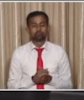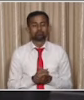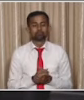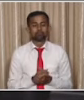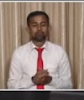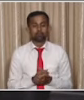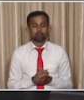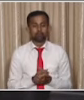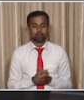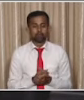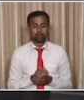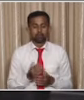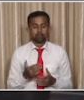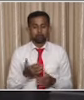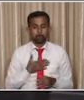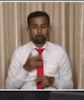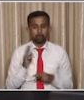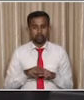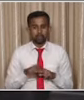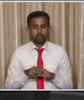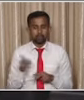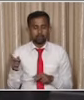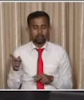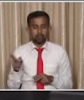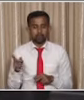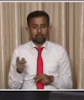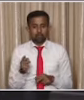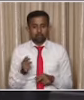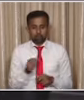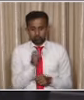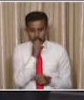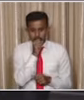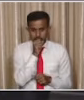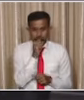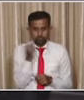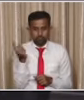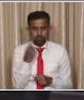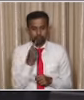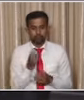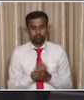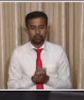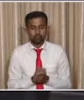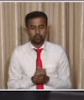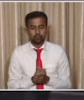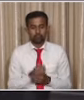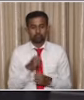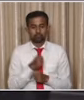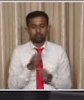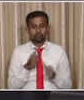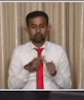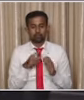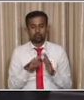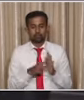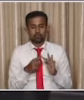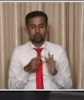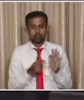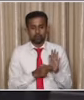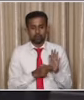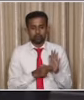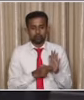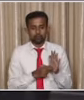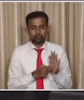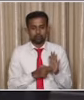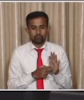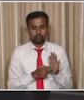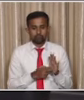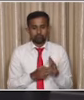me on the previous speech. Honorable Gajendra Ponnambalam, my friend, had told that I, in the morning, had made a